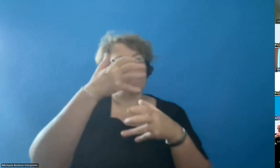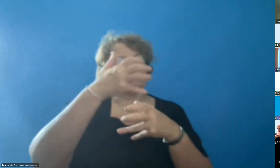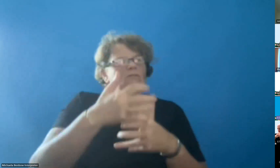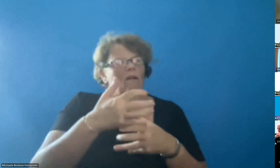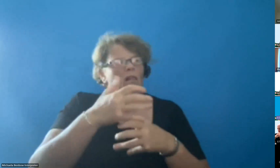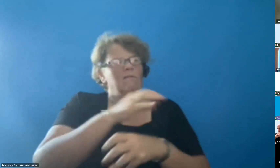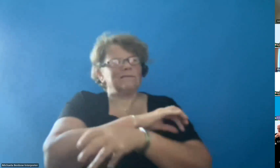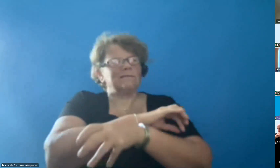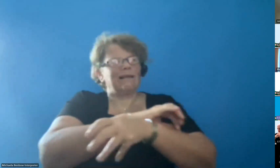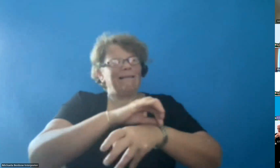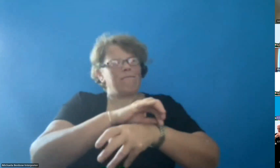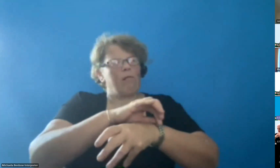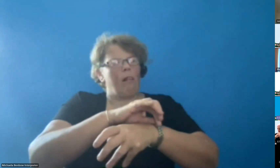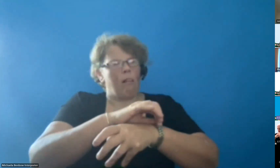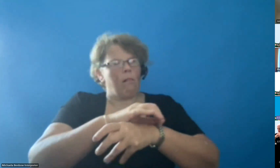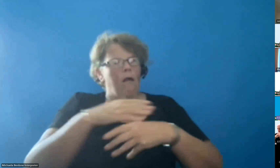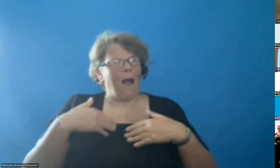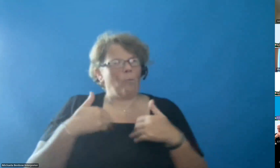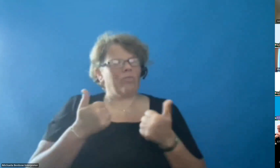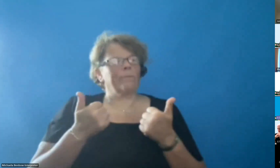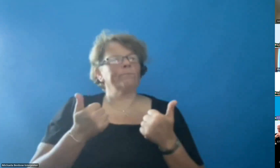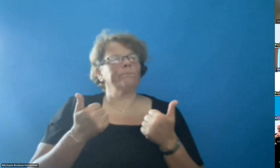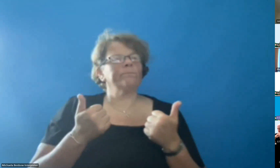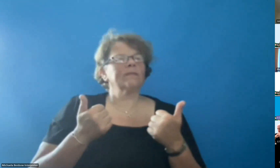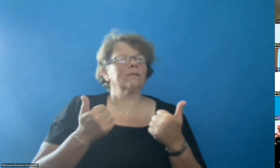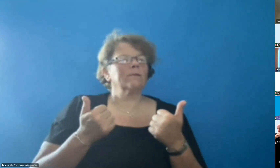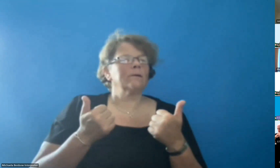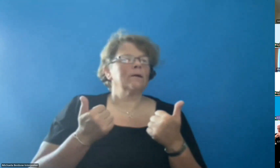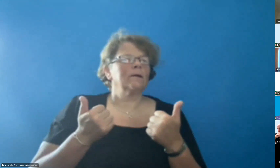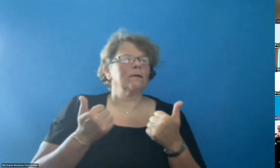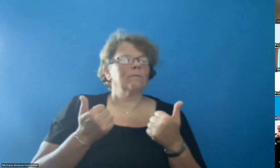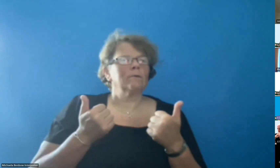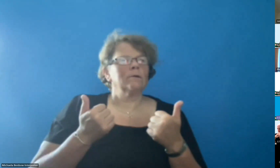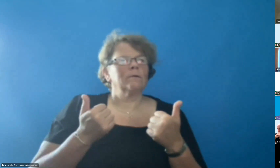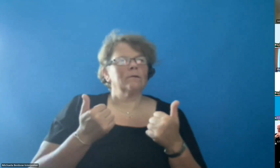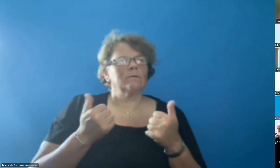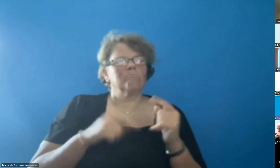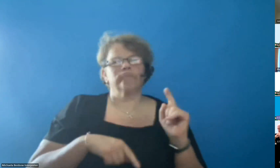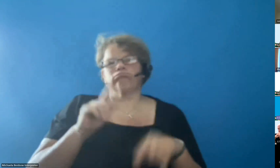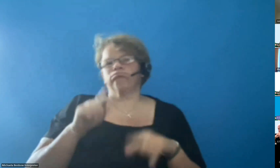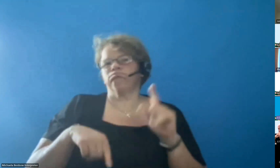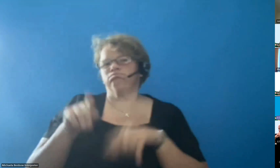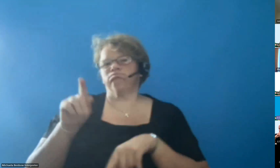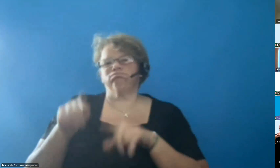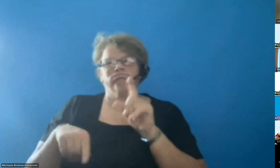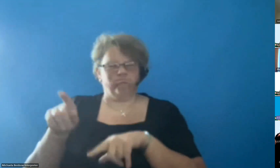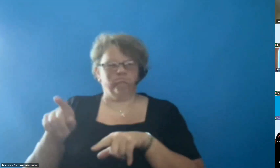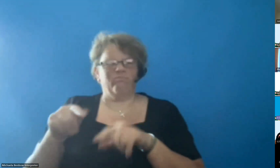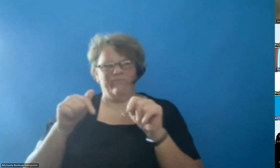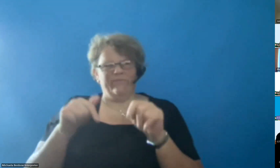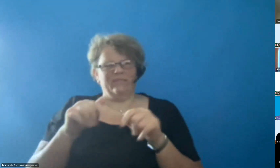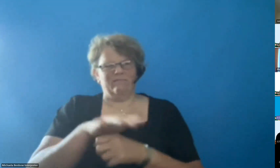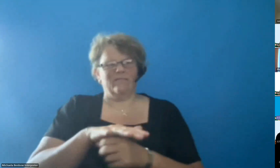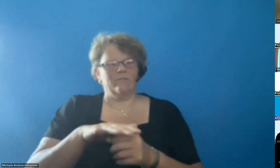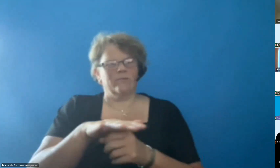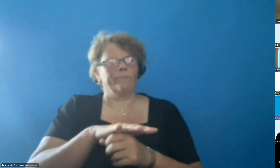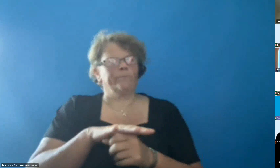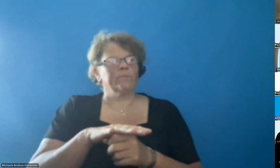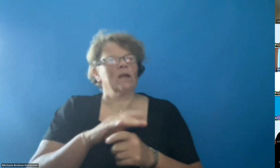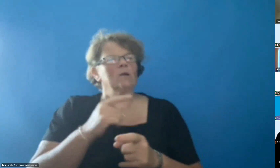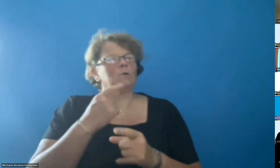health outcomes in this county of at best variable. And actually, we talked about a